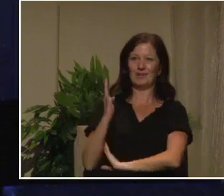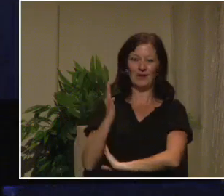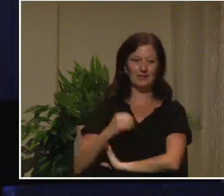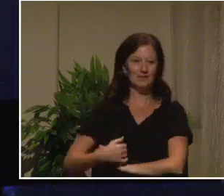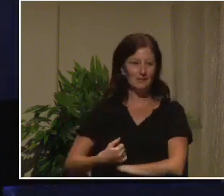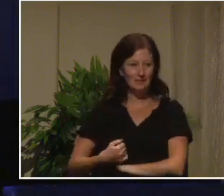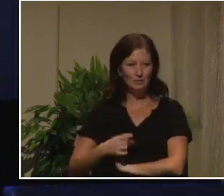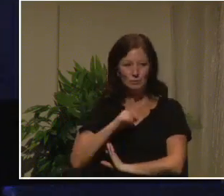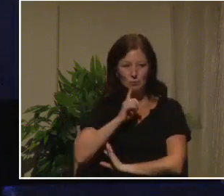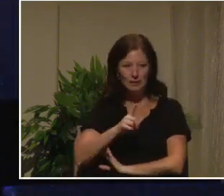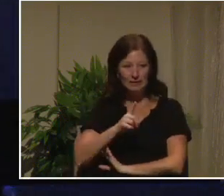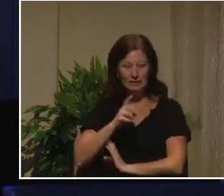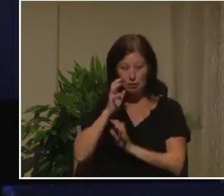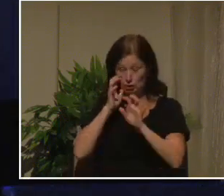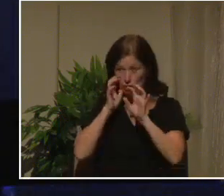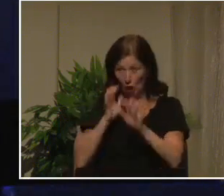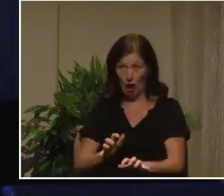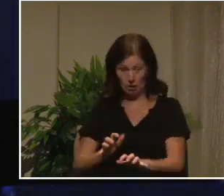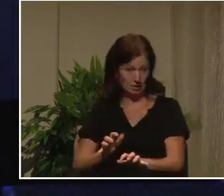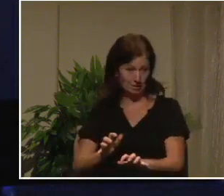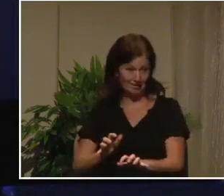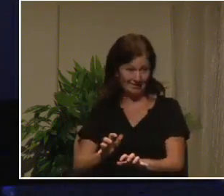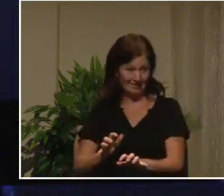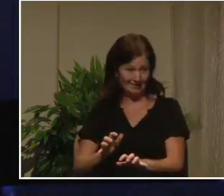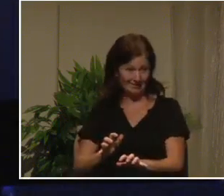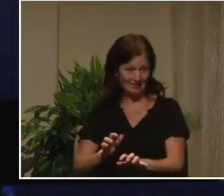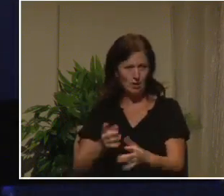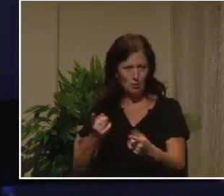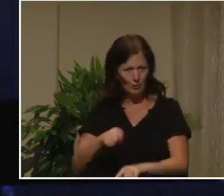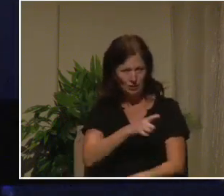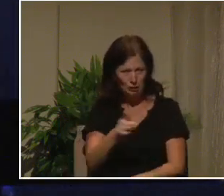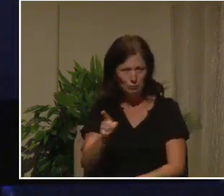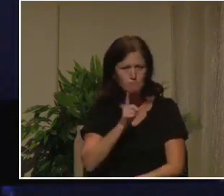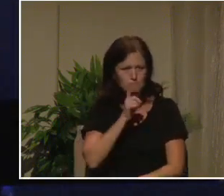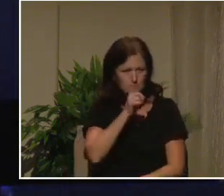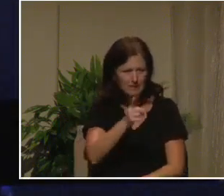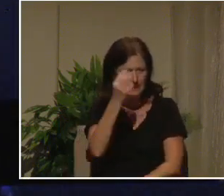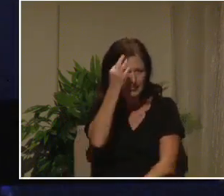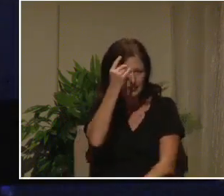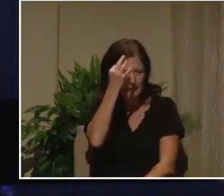a shock when we let it sink in.